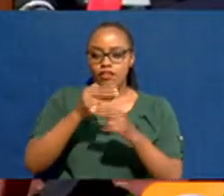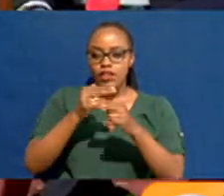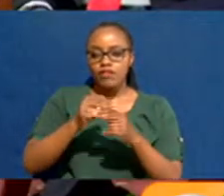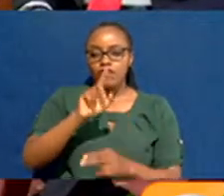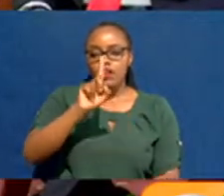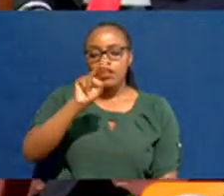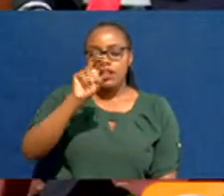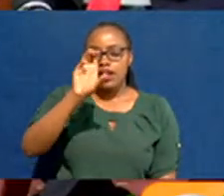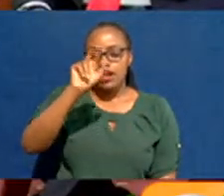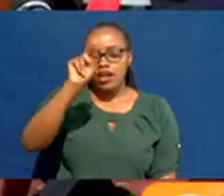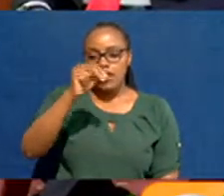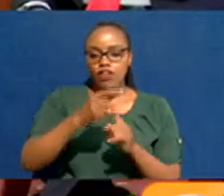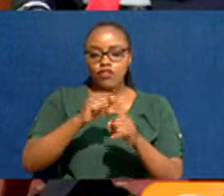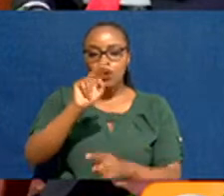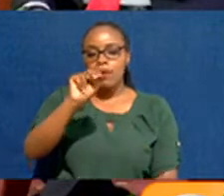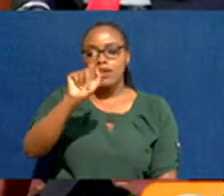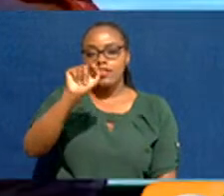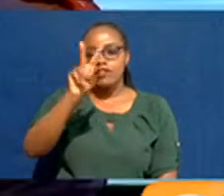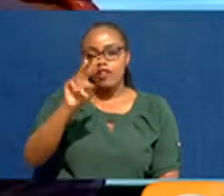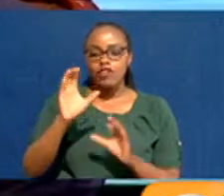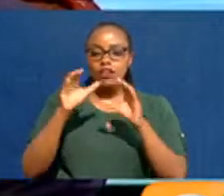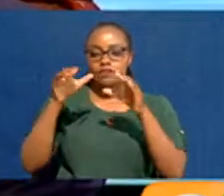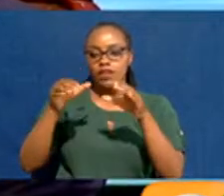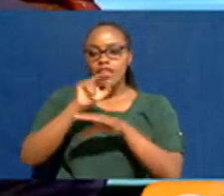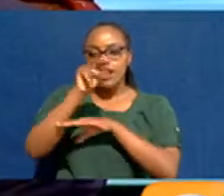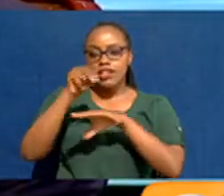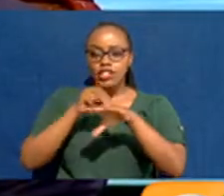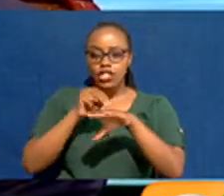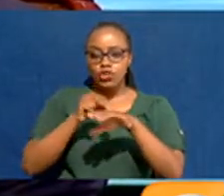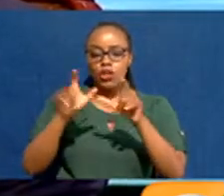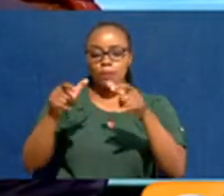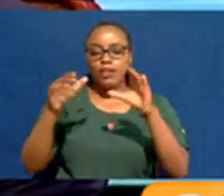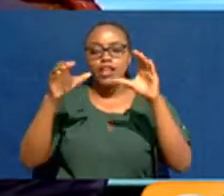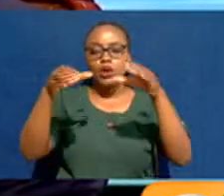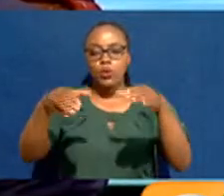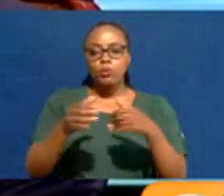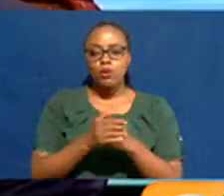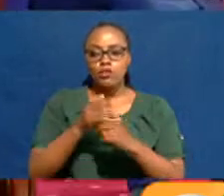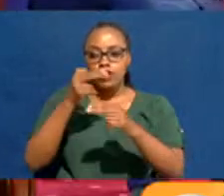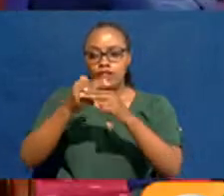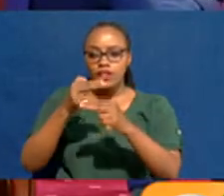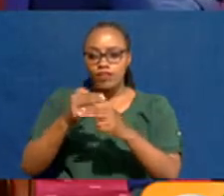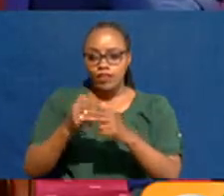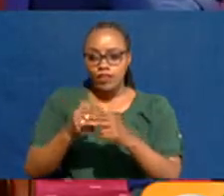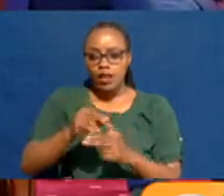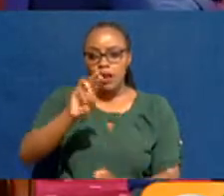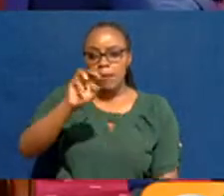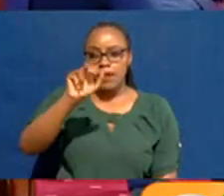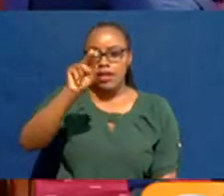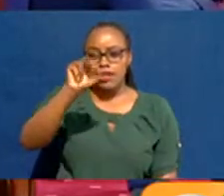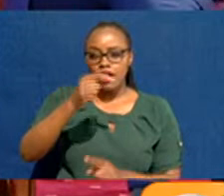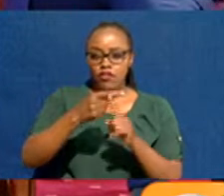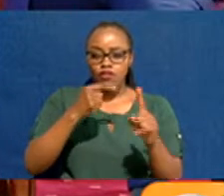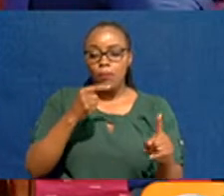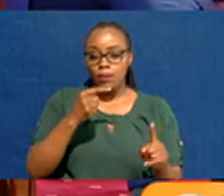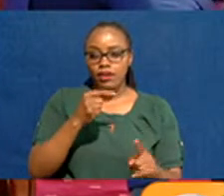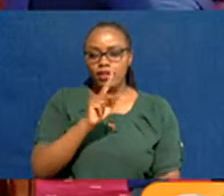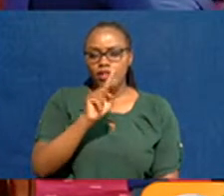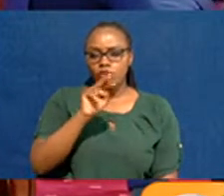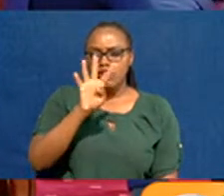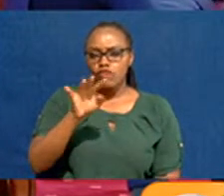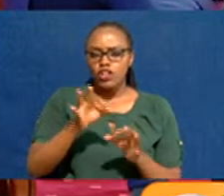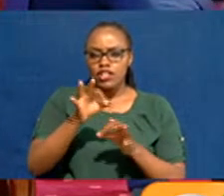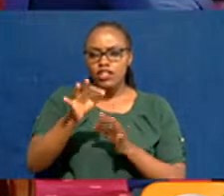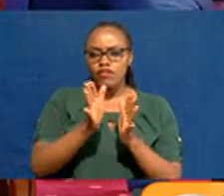Duncan Haemba kutoka NTV shirika la Nation Media Group. And my name is Givas Maina from K24 and by